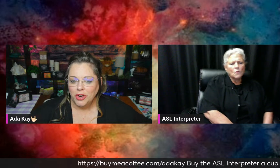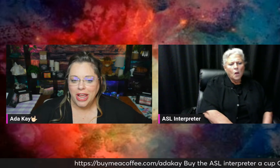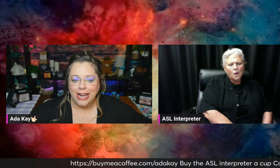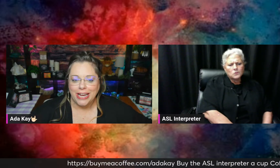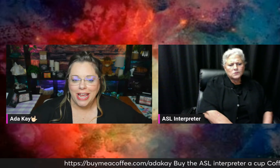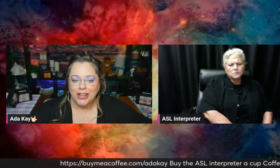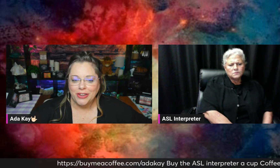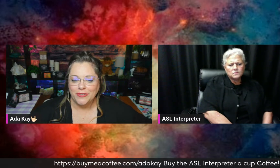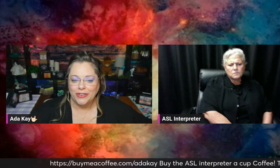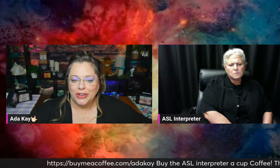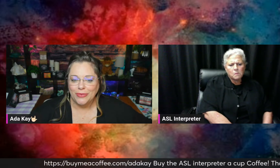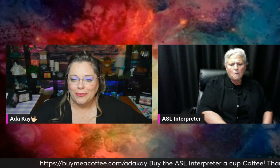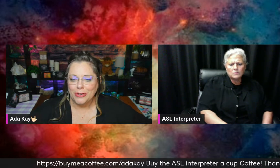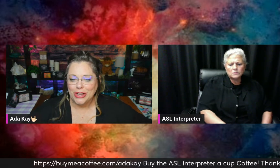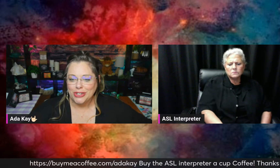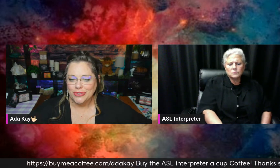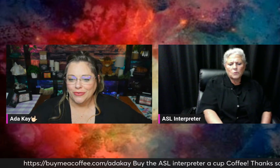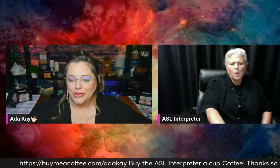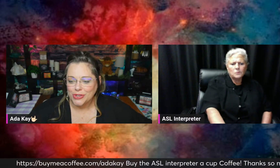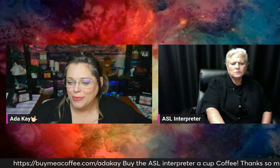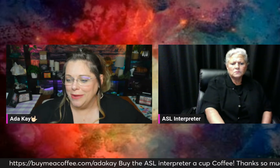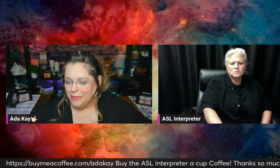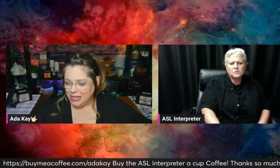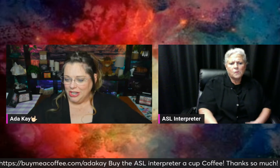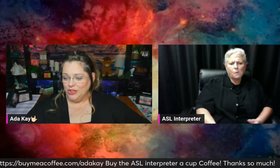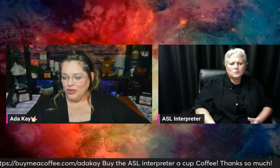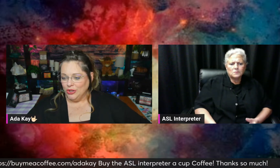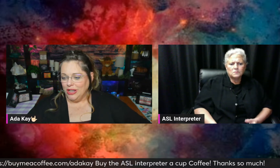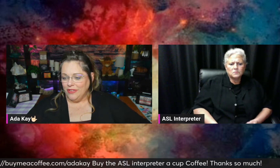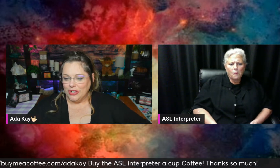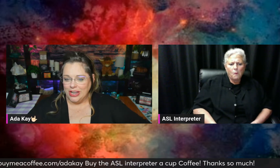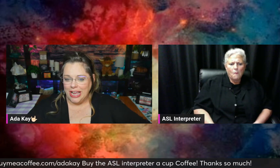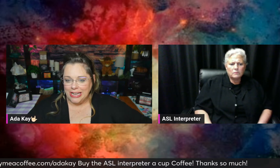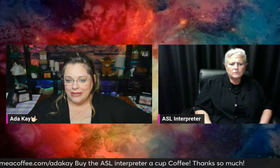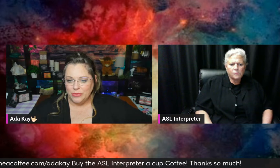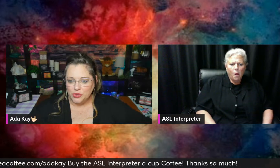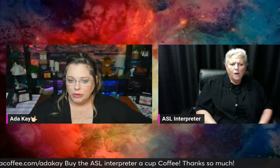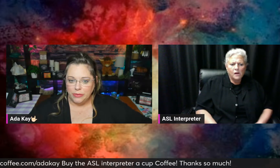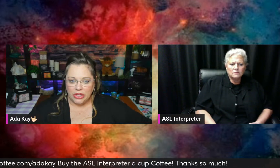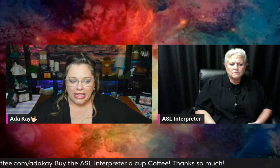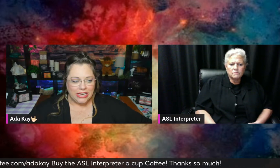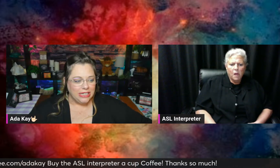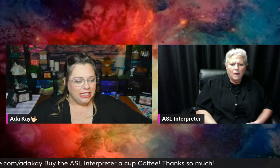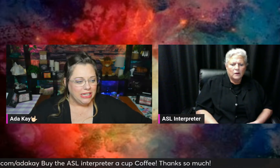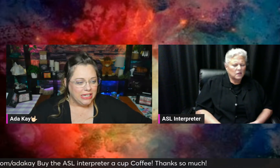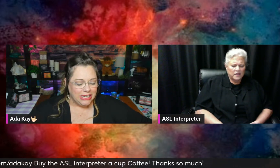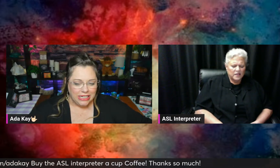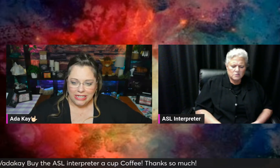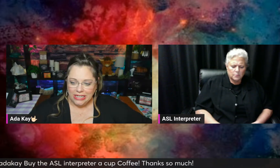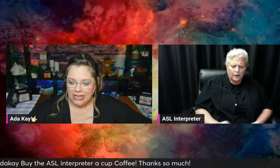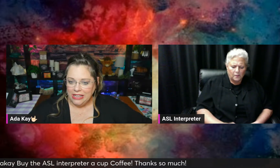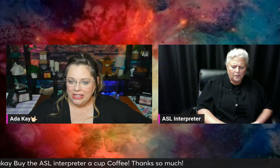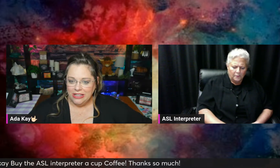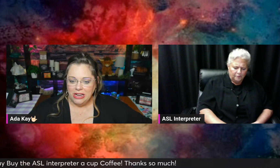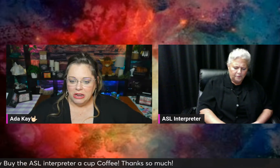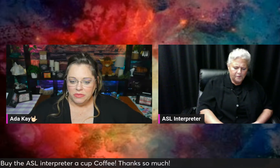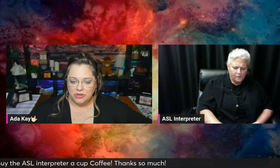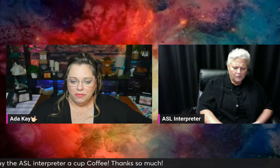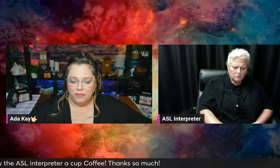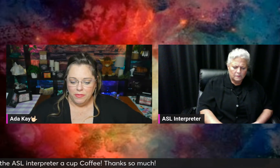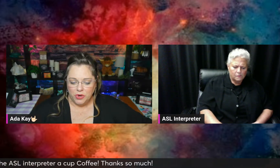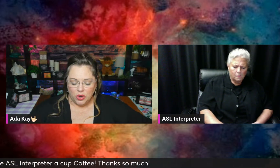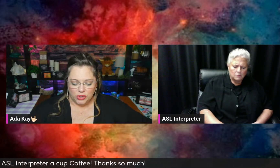They already had a negative reputation for the Spam meat. Either you love it or you hate it. Most people hate it. I hate Spam. And then they